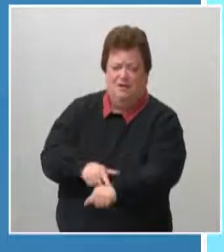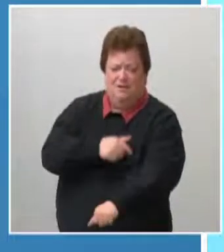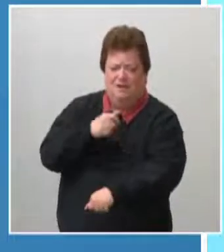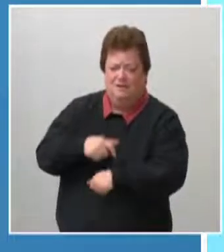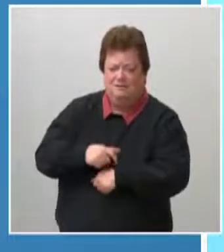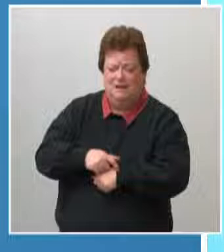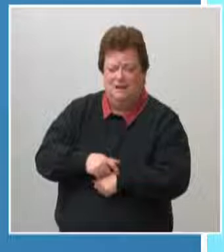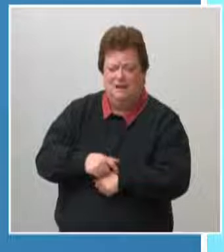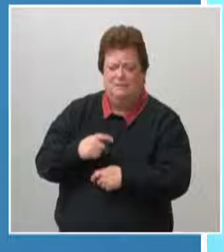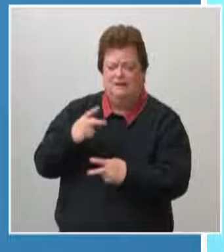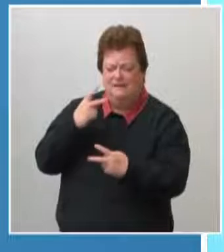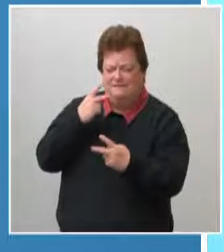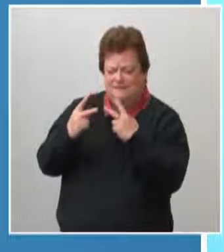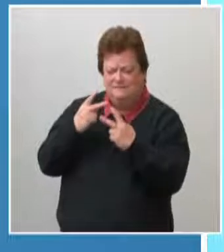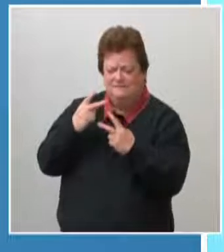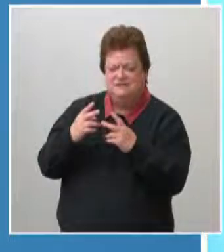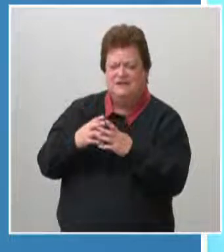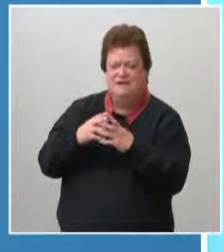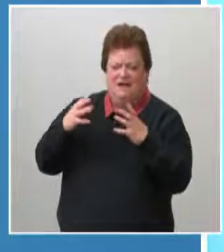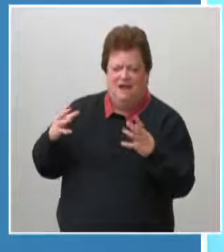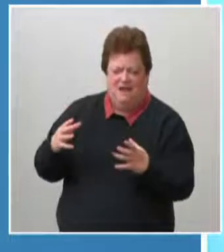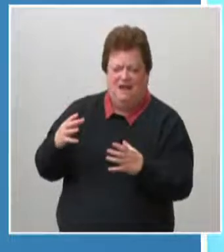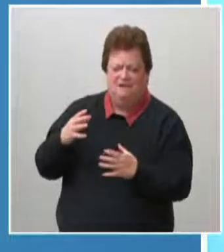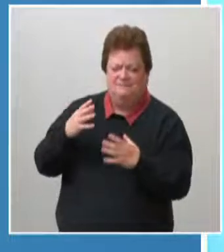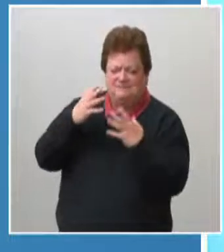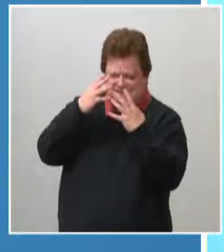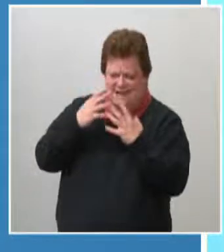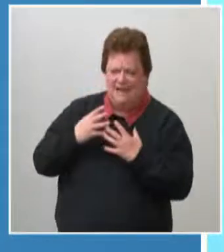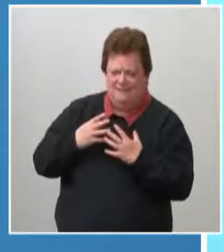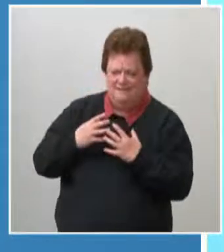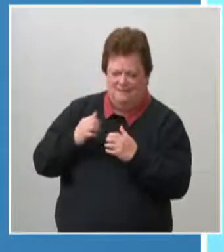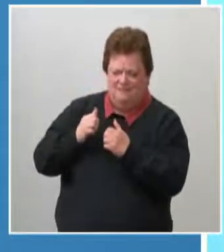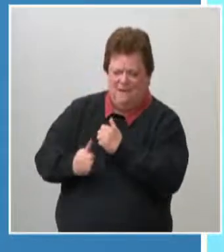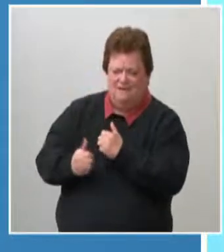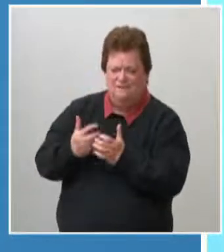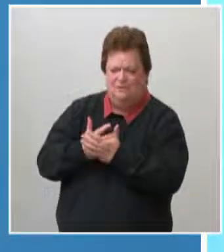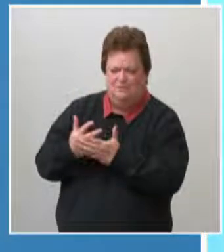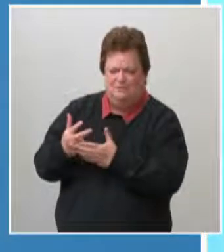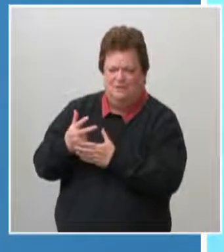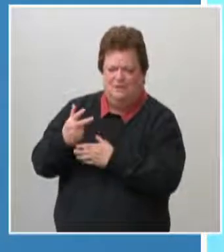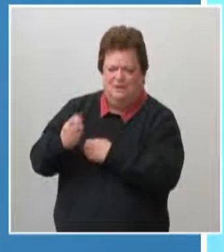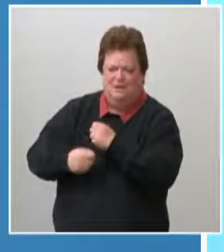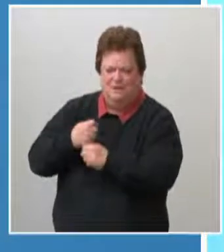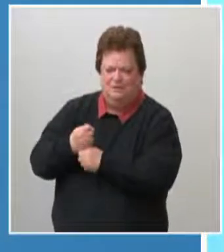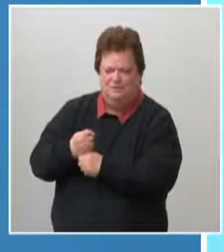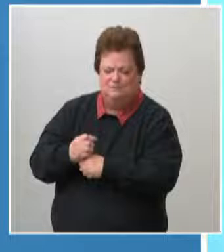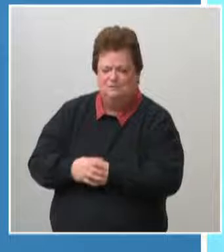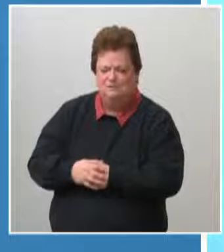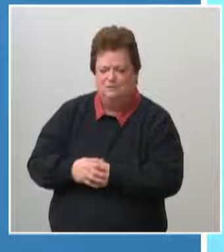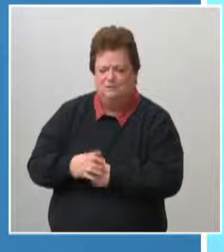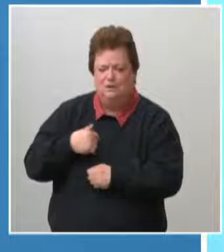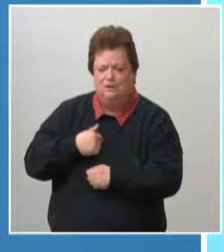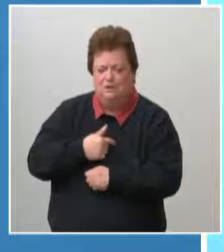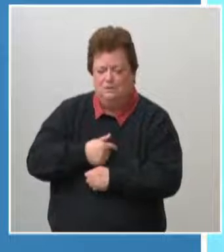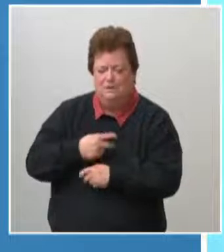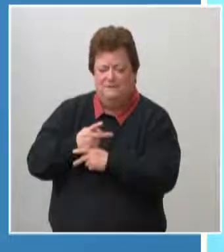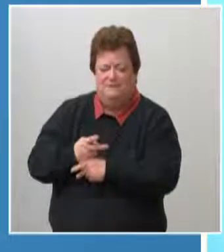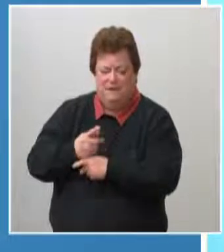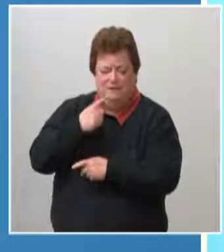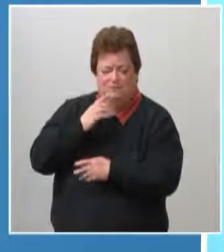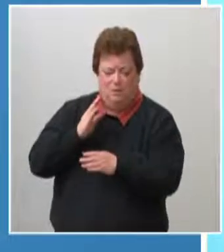and they've seen a lot of sadness over the last few years. We've cared for over